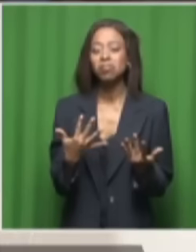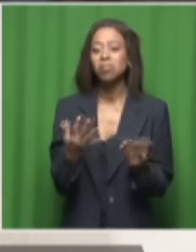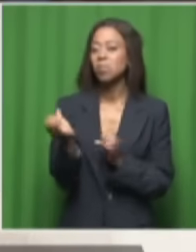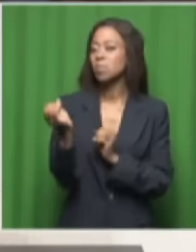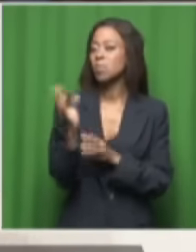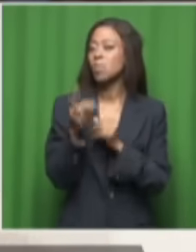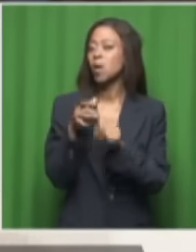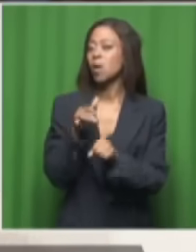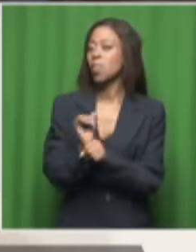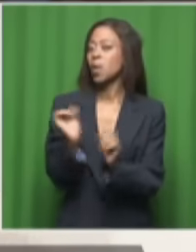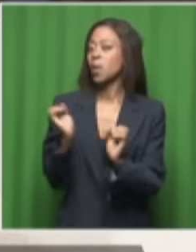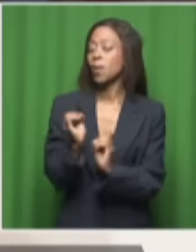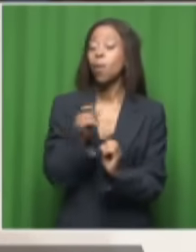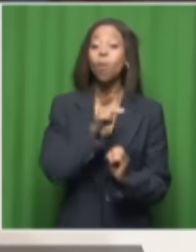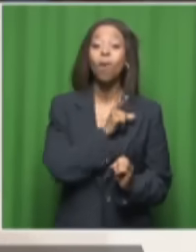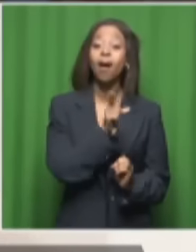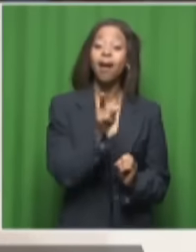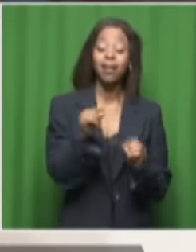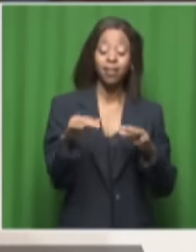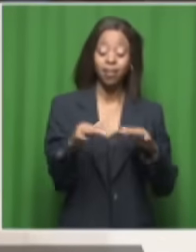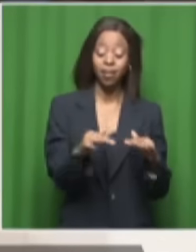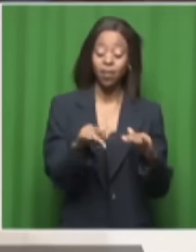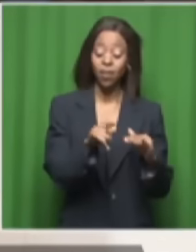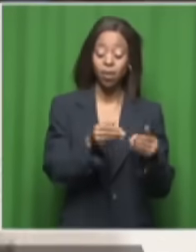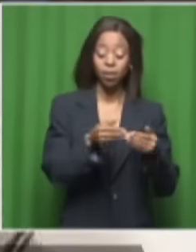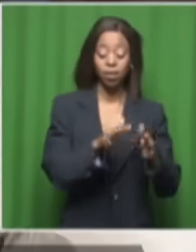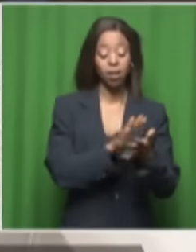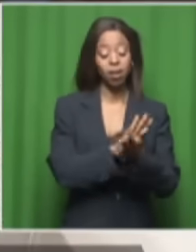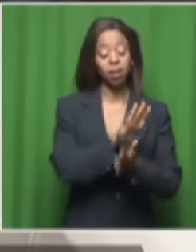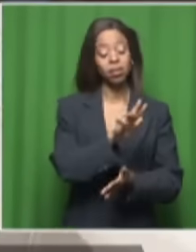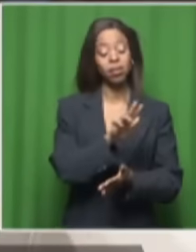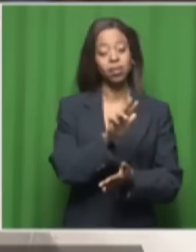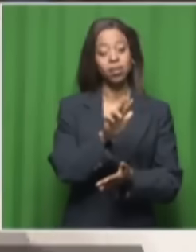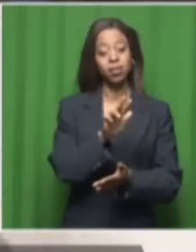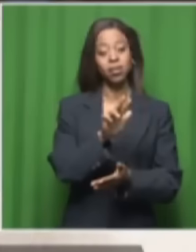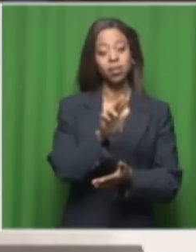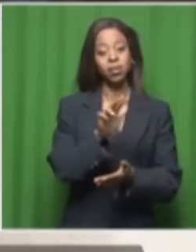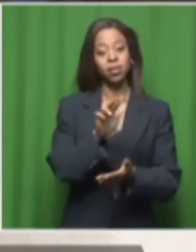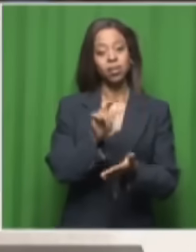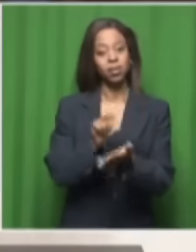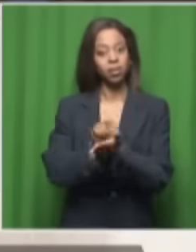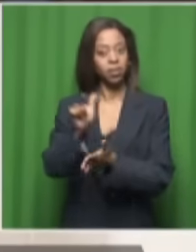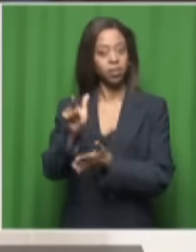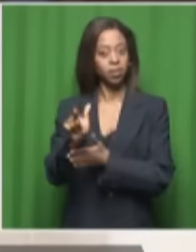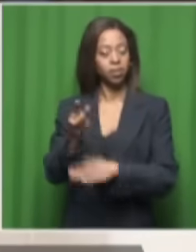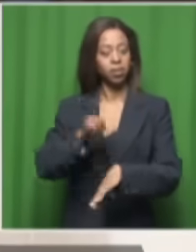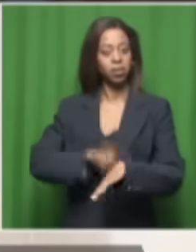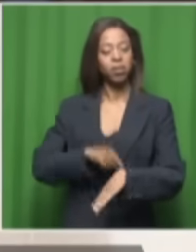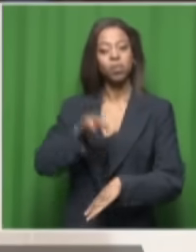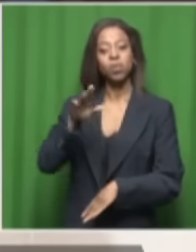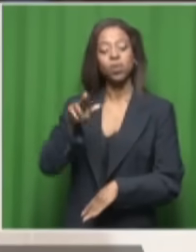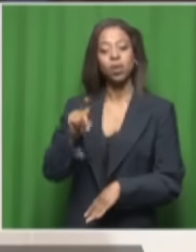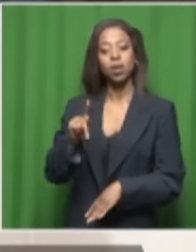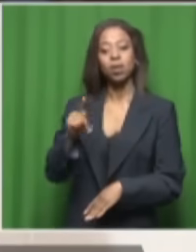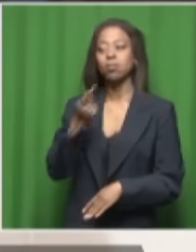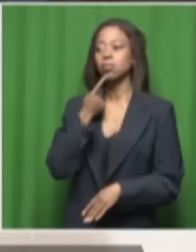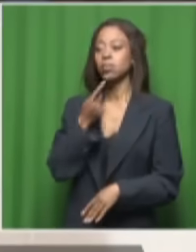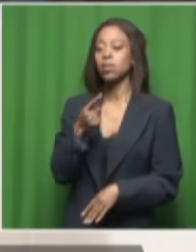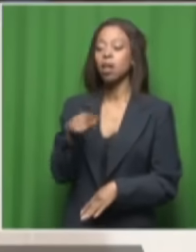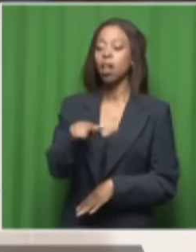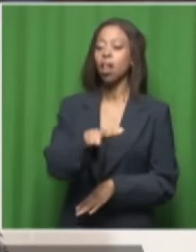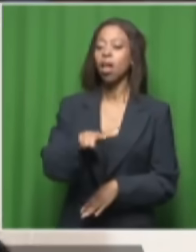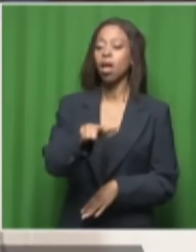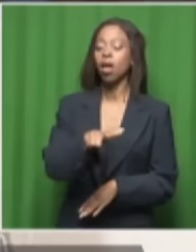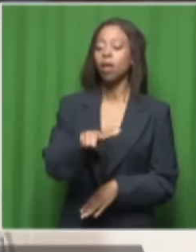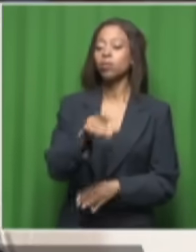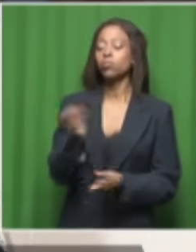where this whole thing started in 1917, when Britain just handed 50% of the land